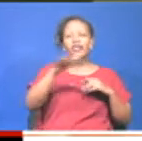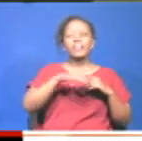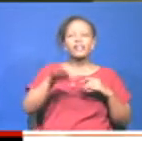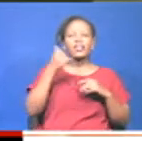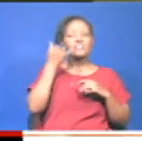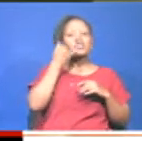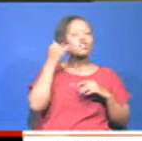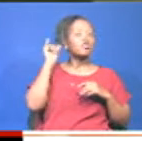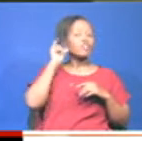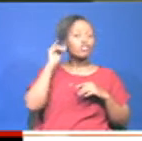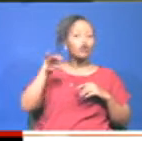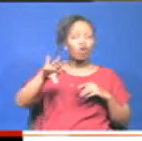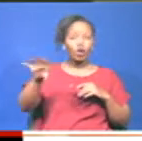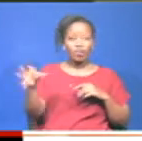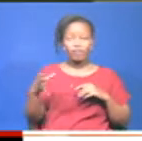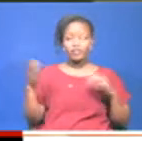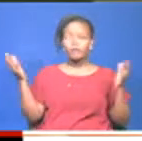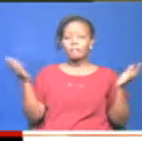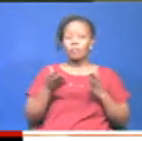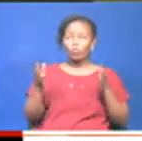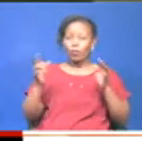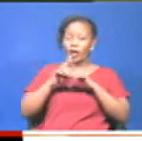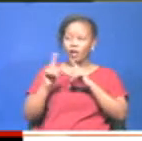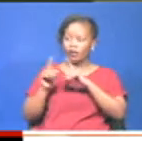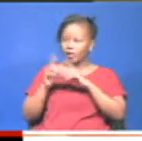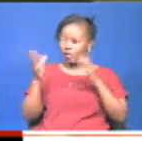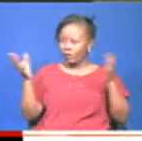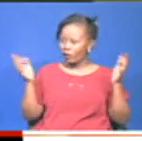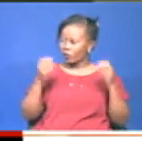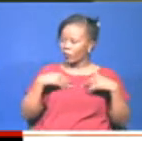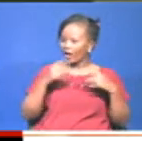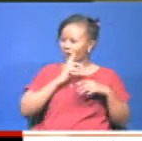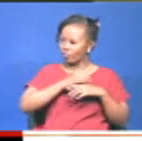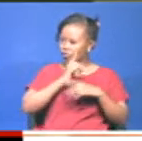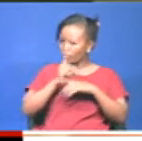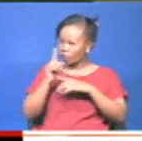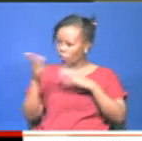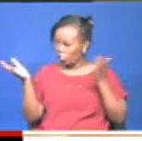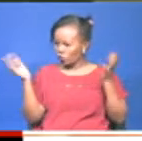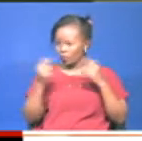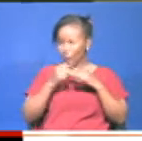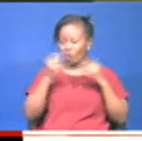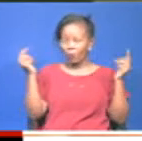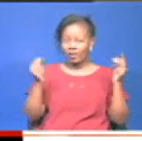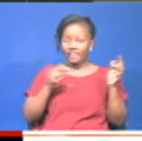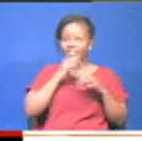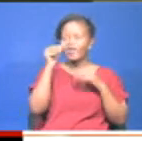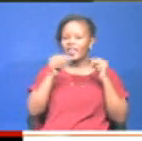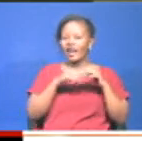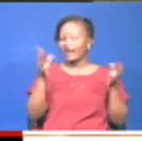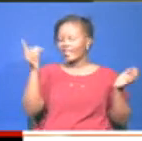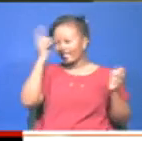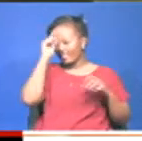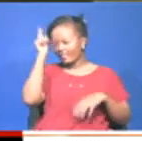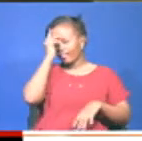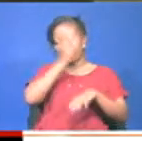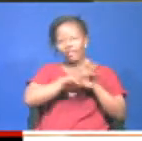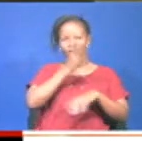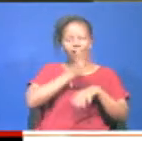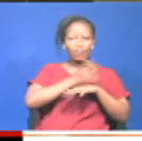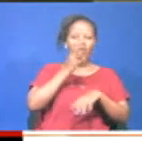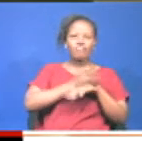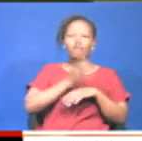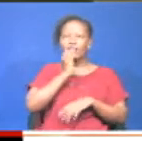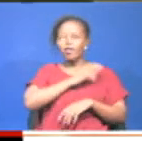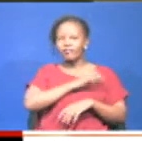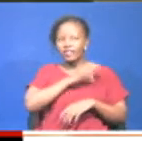County, where they are also cautioned opponents against propagating fear as a way of